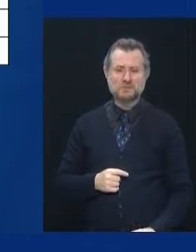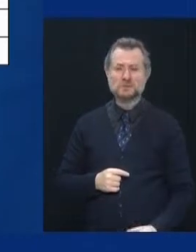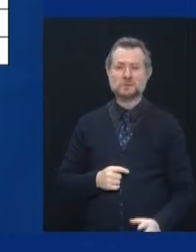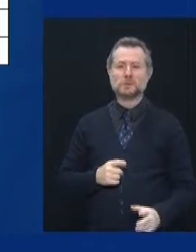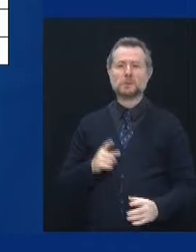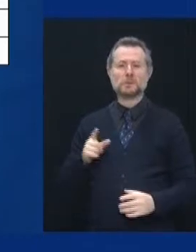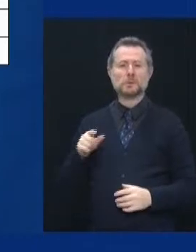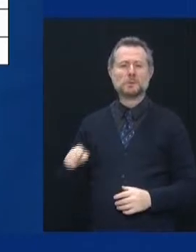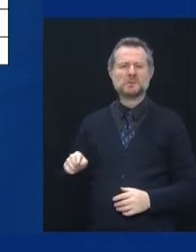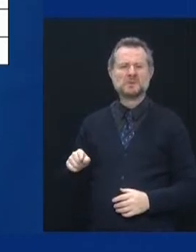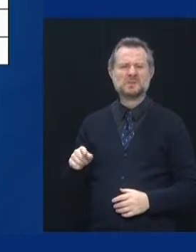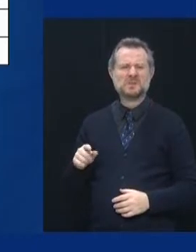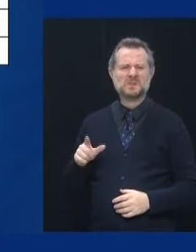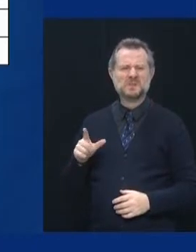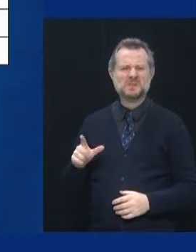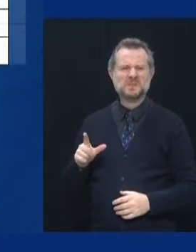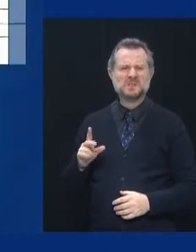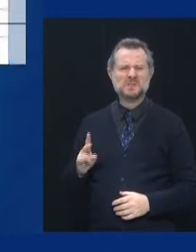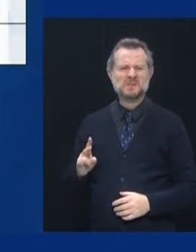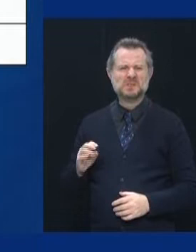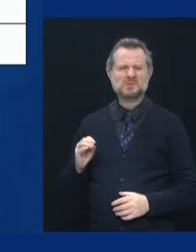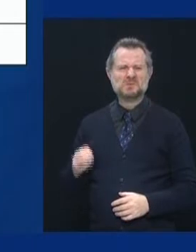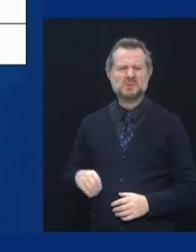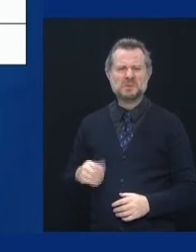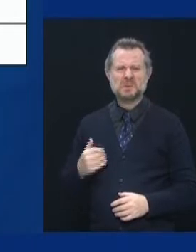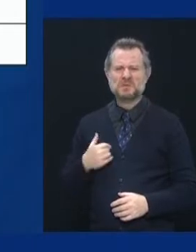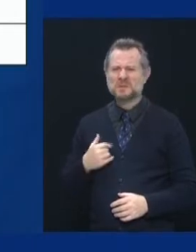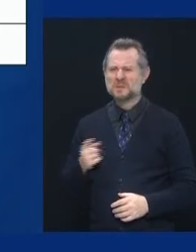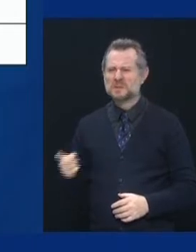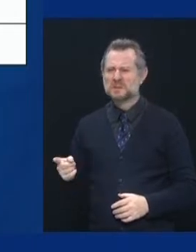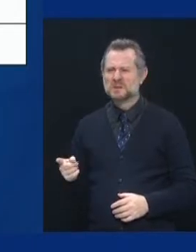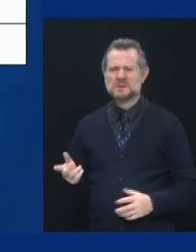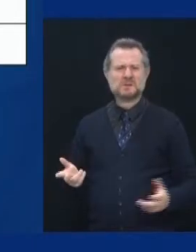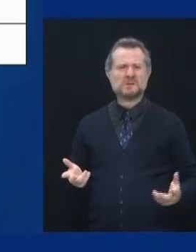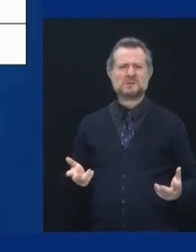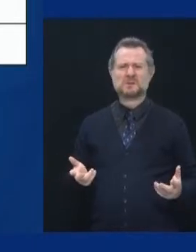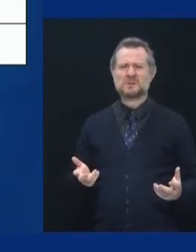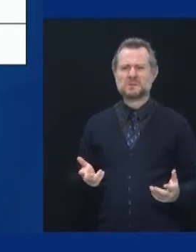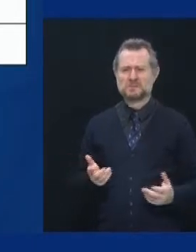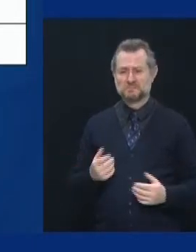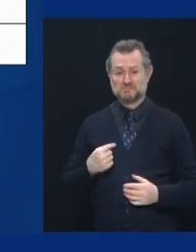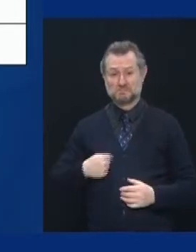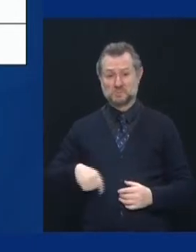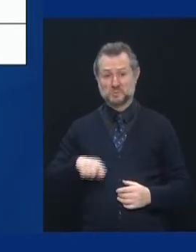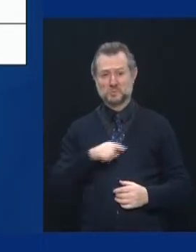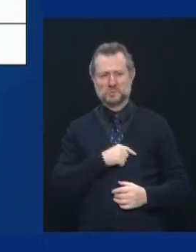26%. So this is obviously a cause of concern for us,